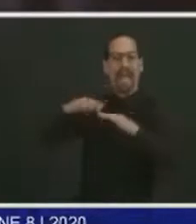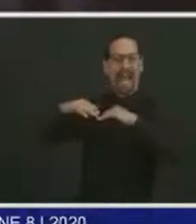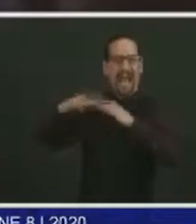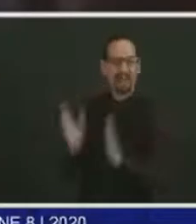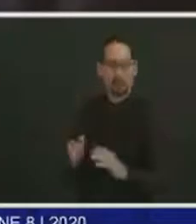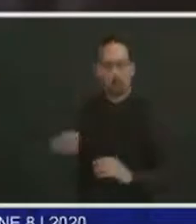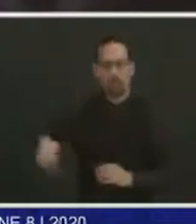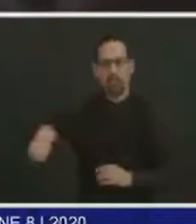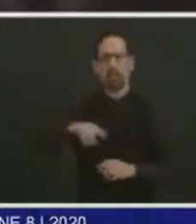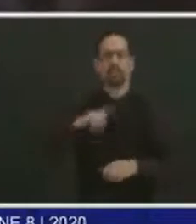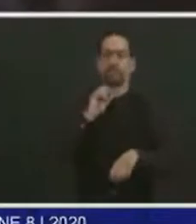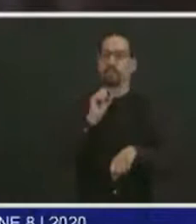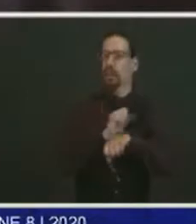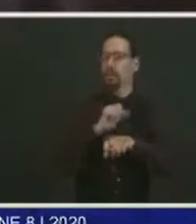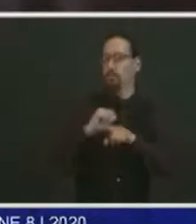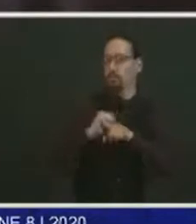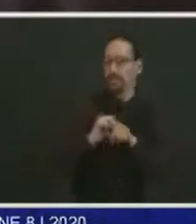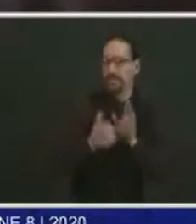and education.